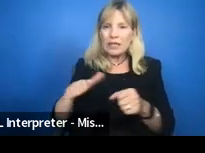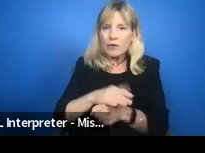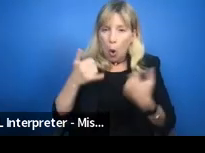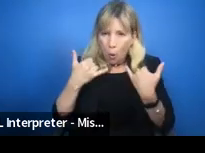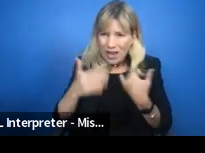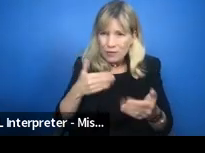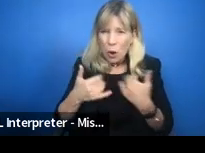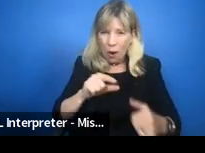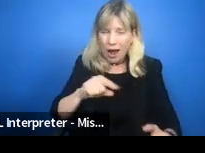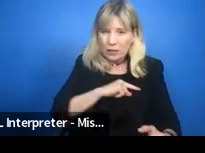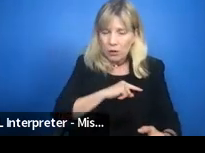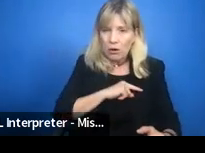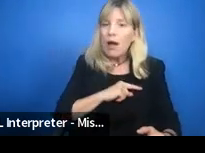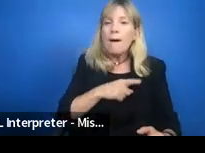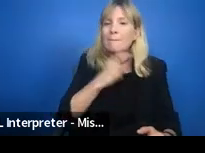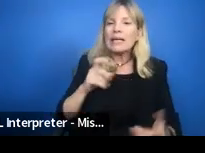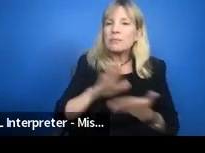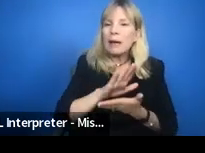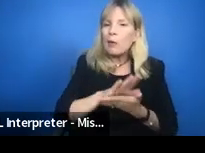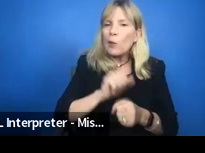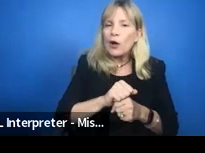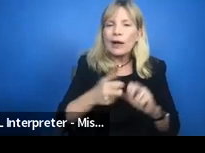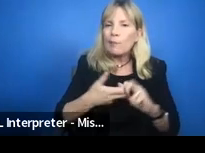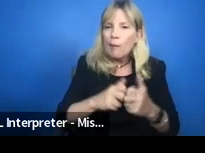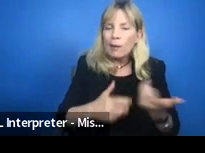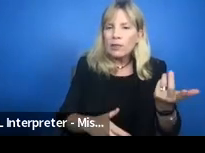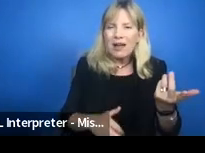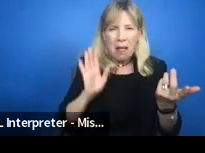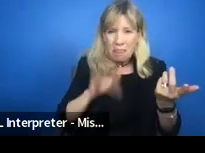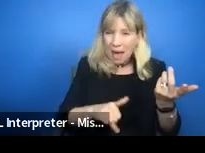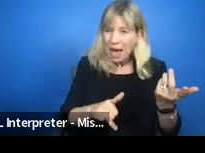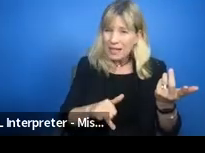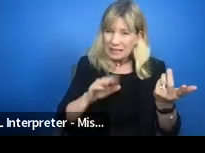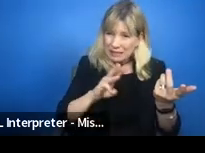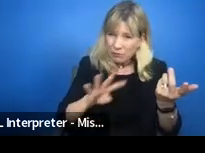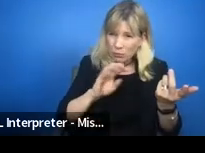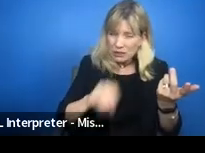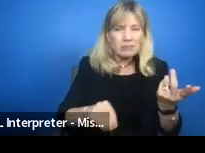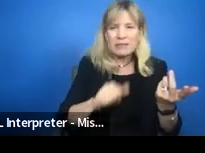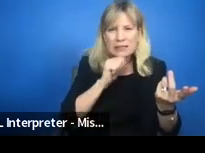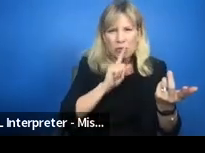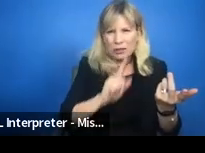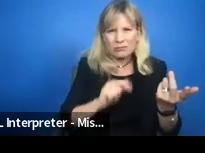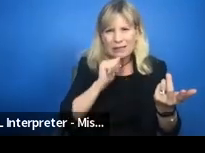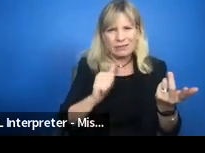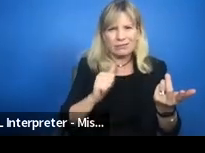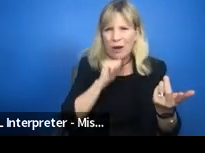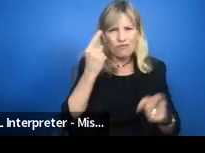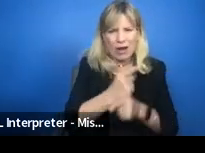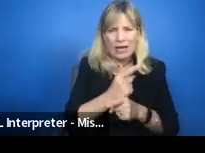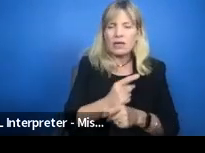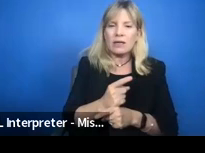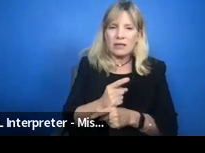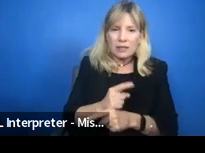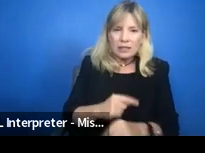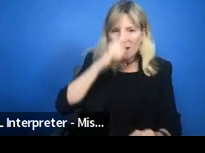eligible will be due to paperwork problems, which just seems unreal. 50% of Asian American,